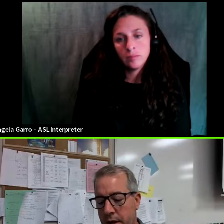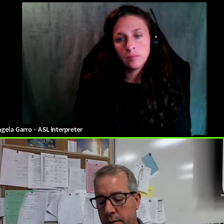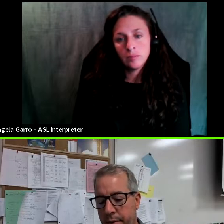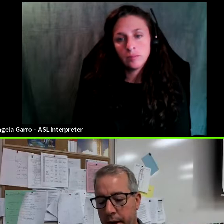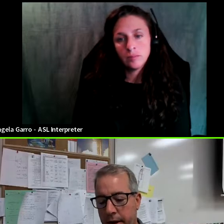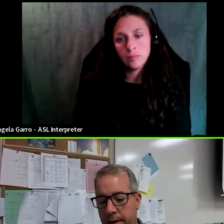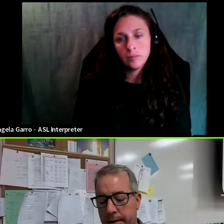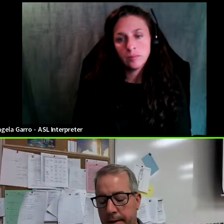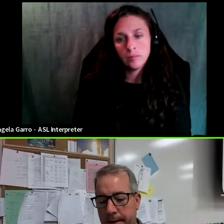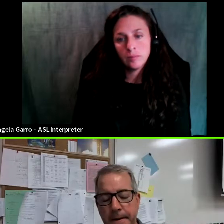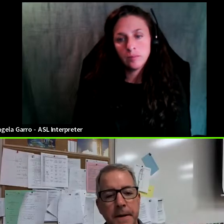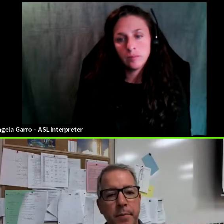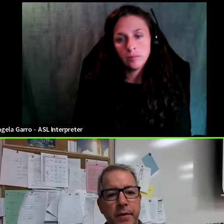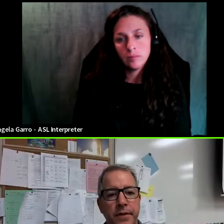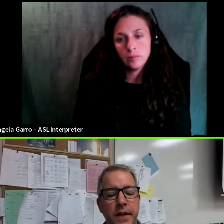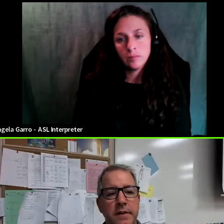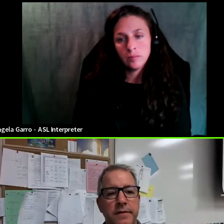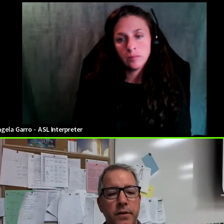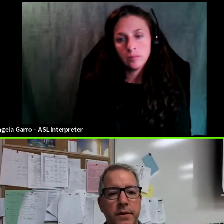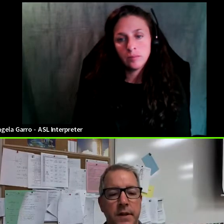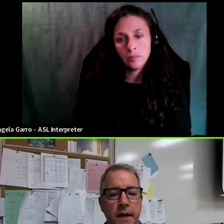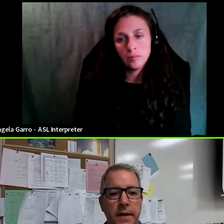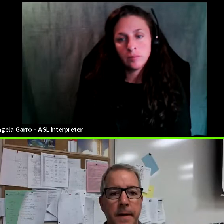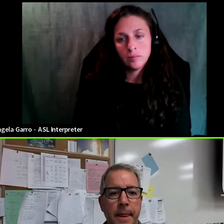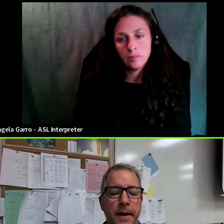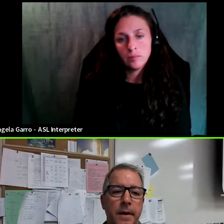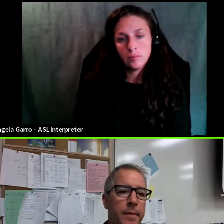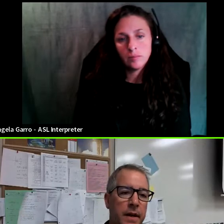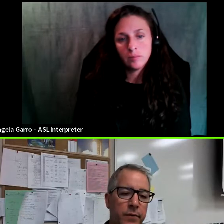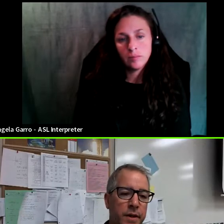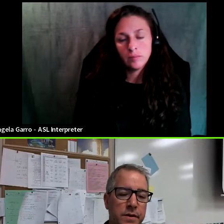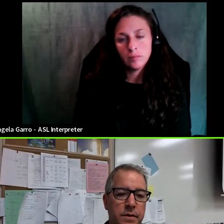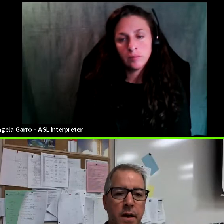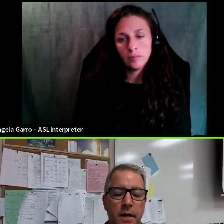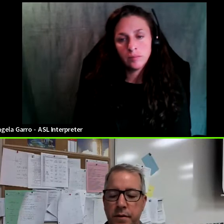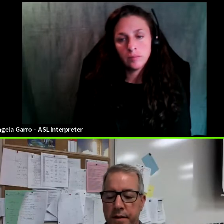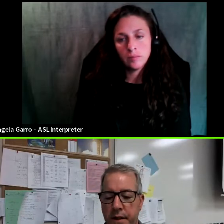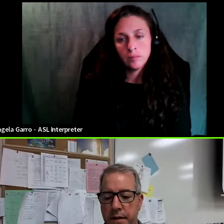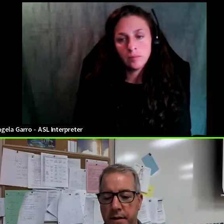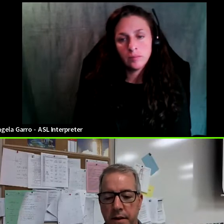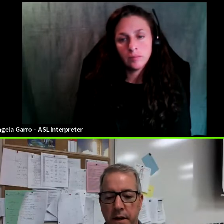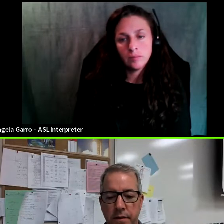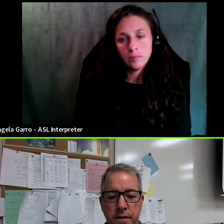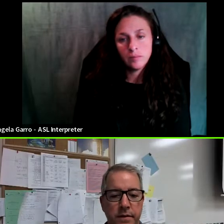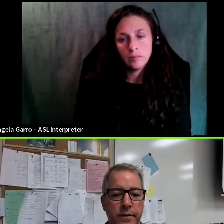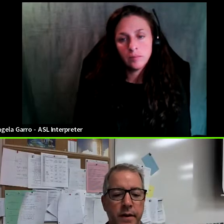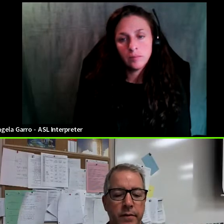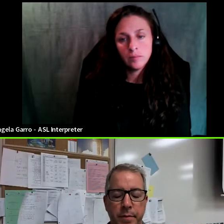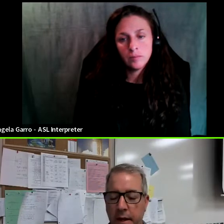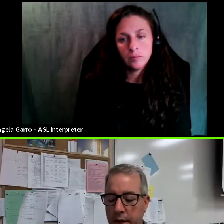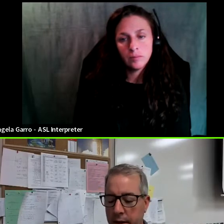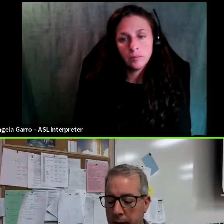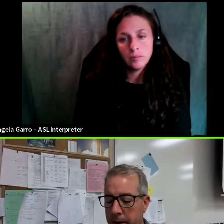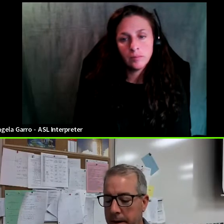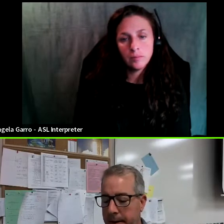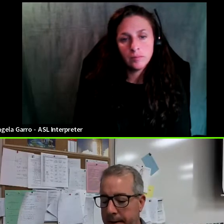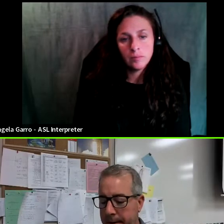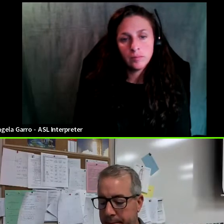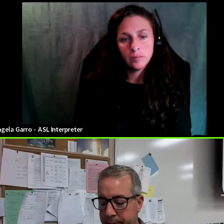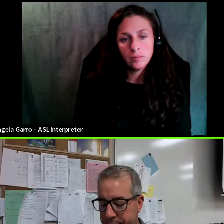struck by a number of things folks said, many of which trustees and others have